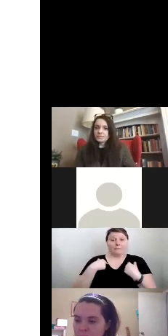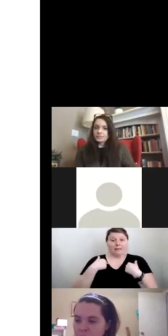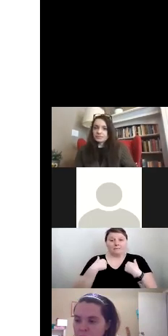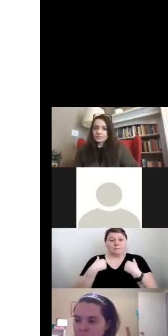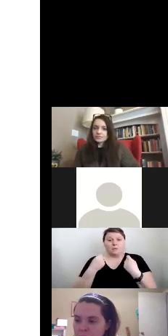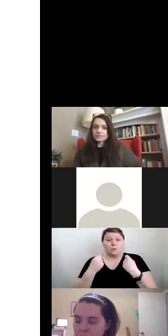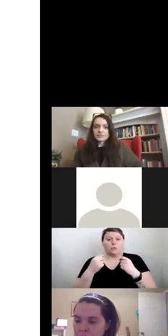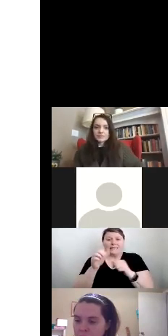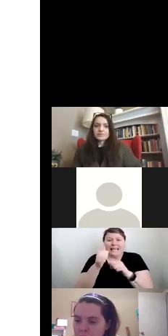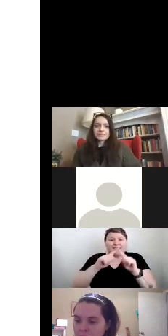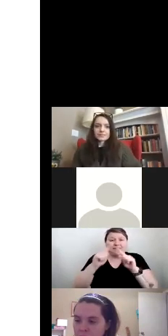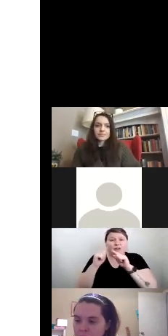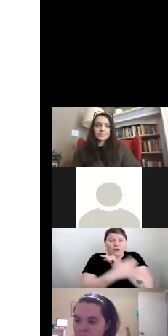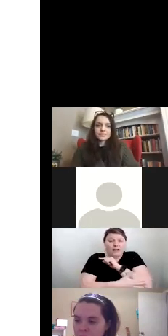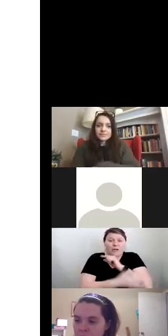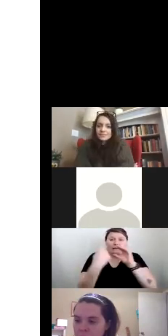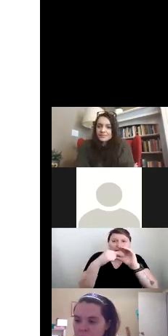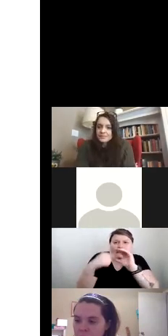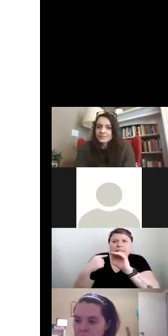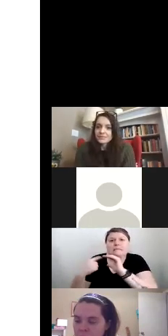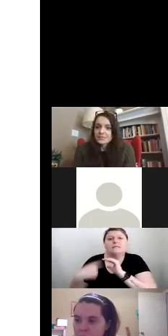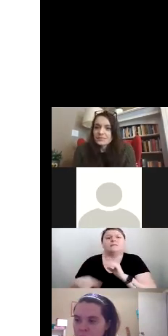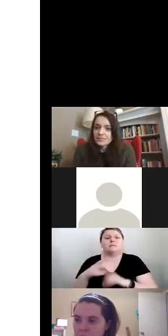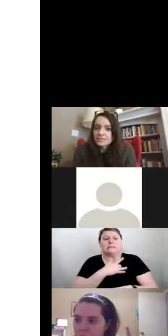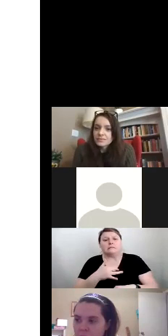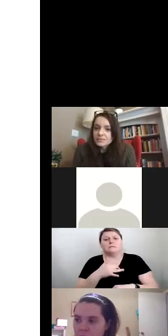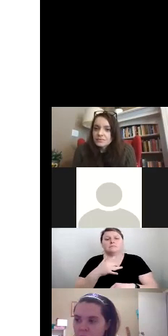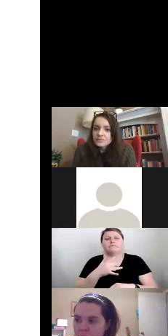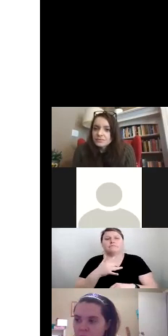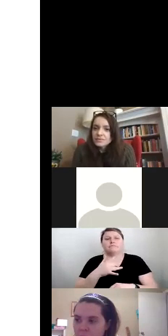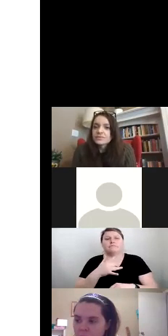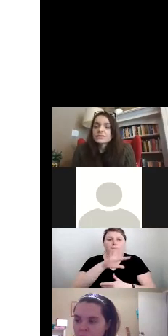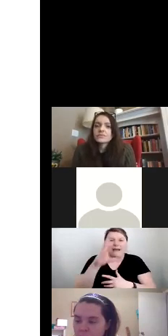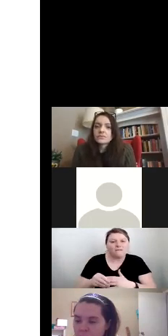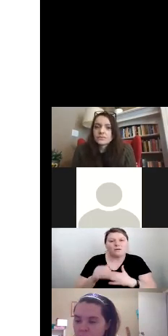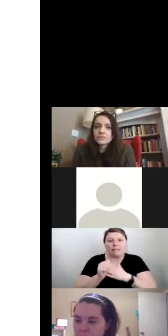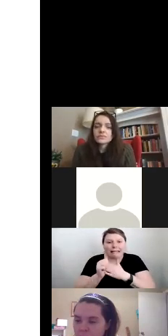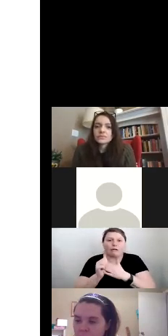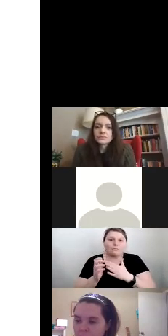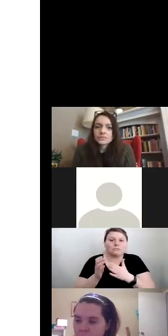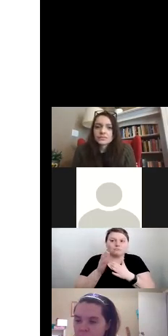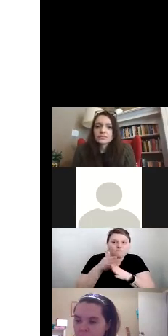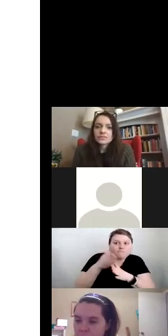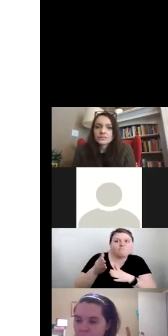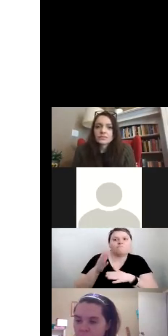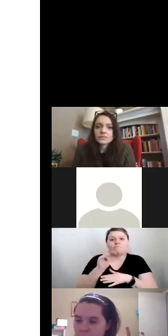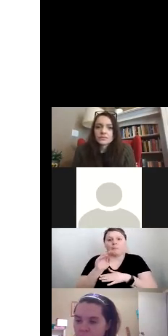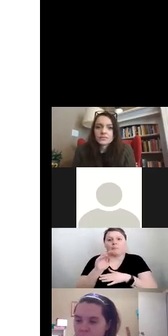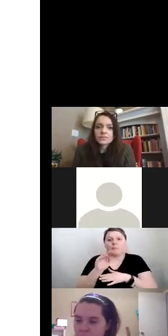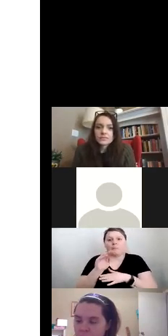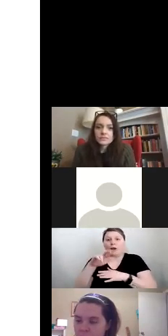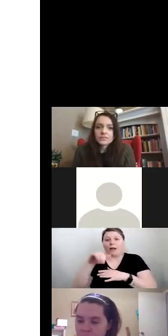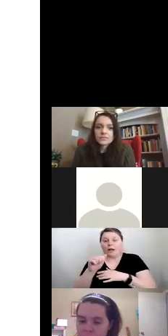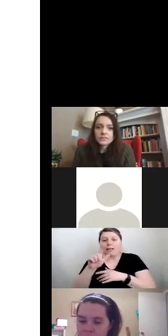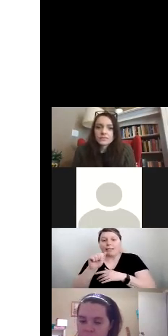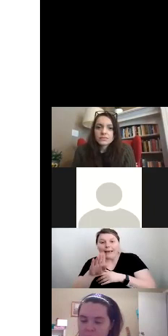these countries, usually African leaders in their field, malaria lab